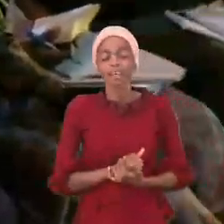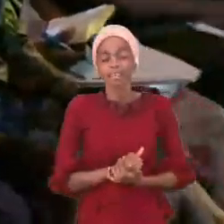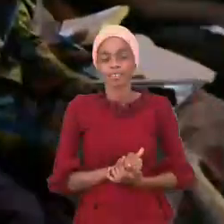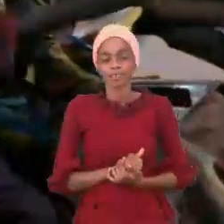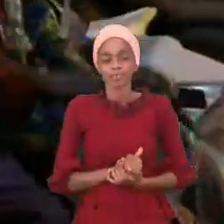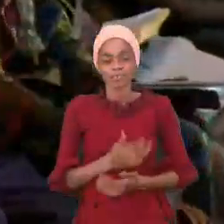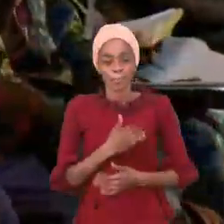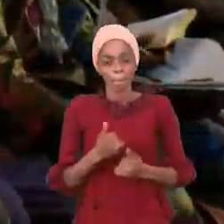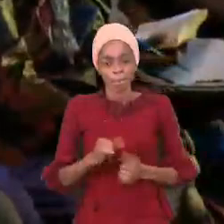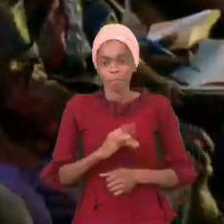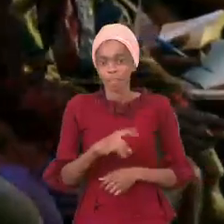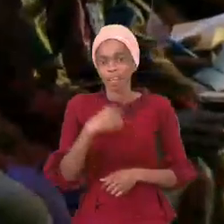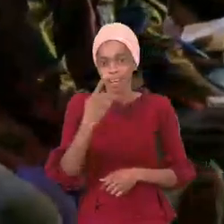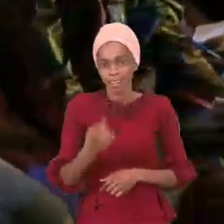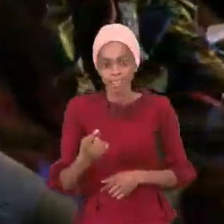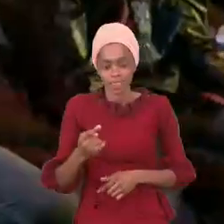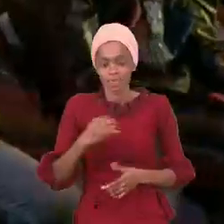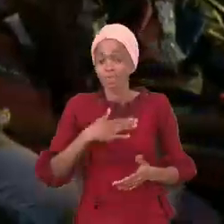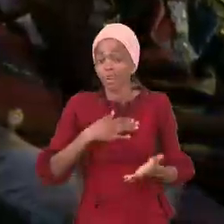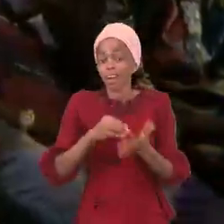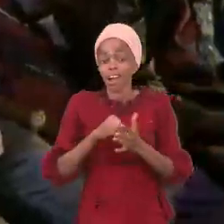I must also say my own amen.